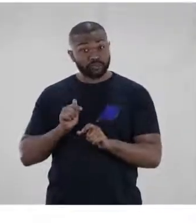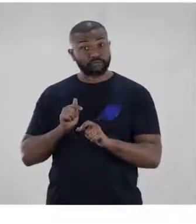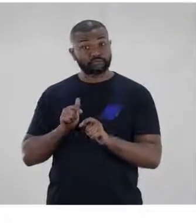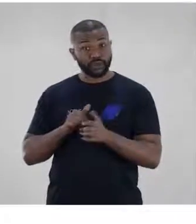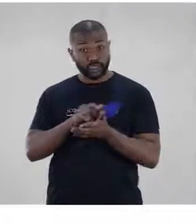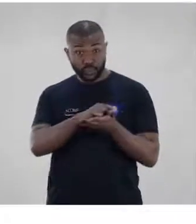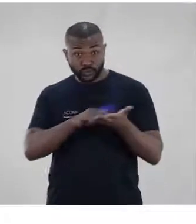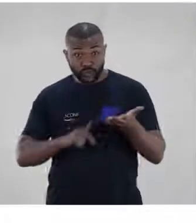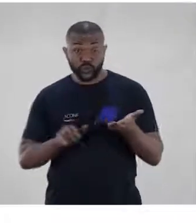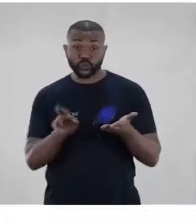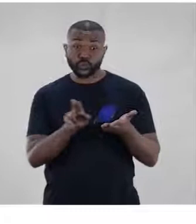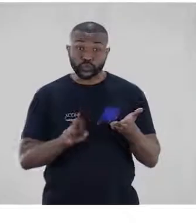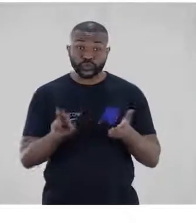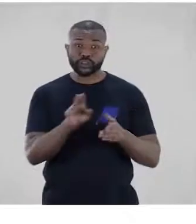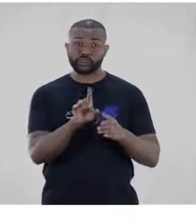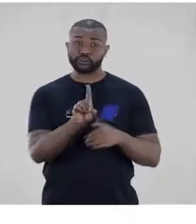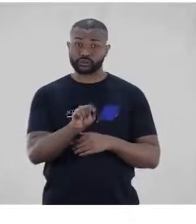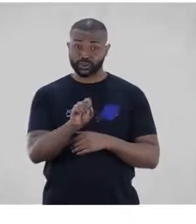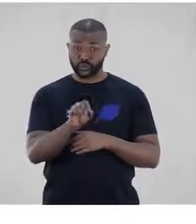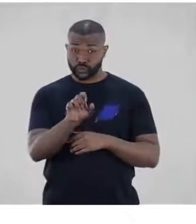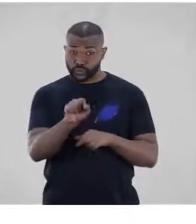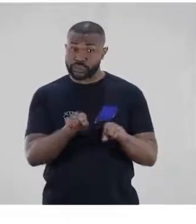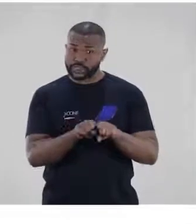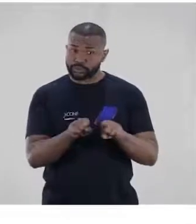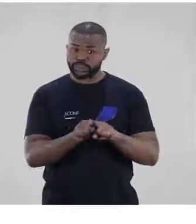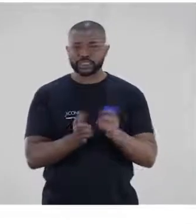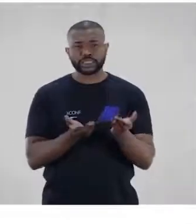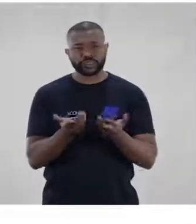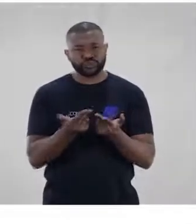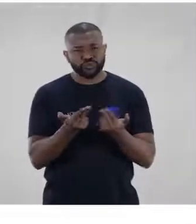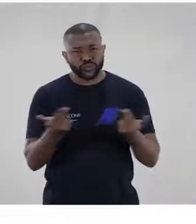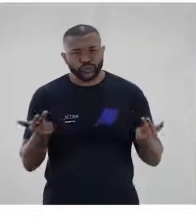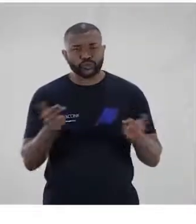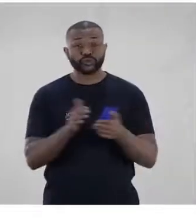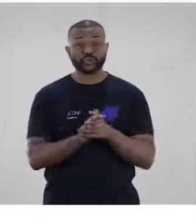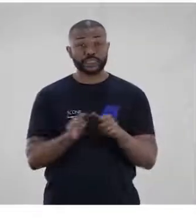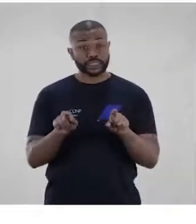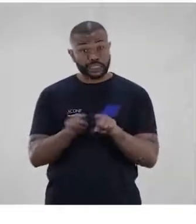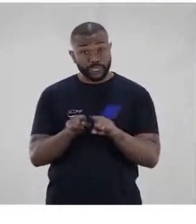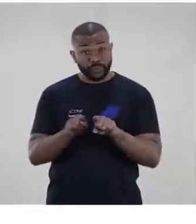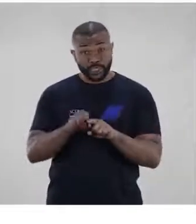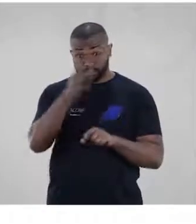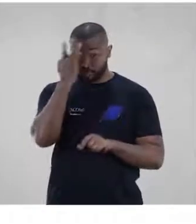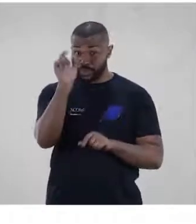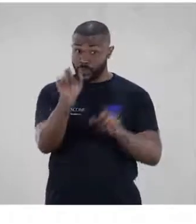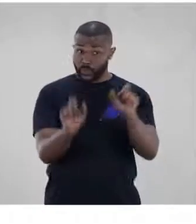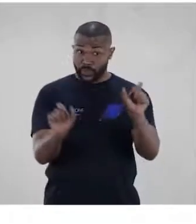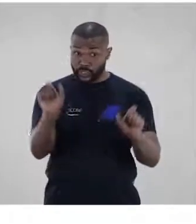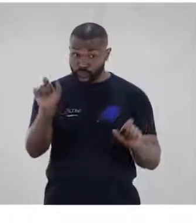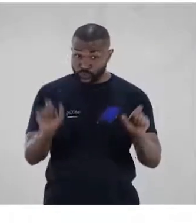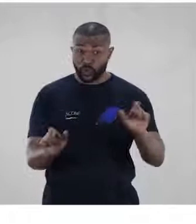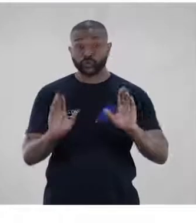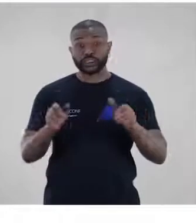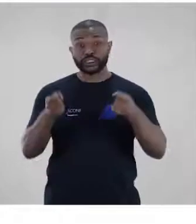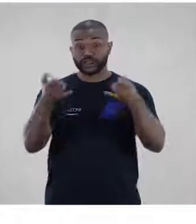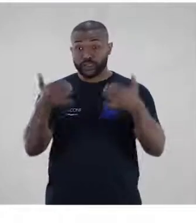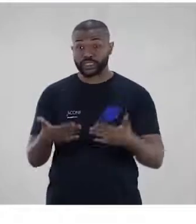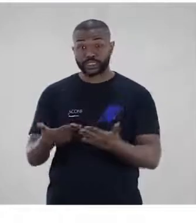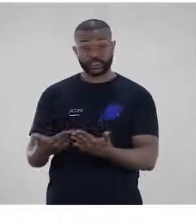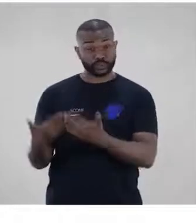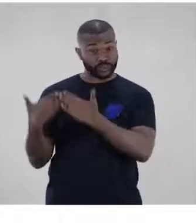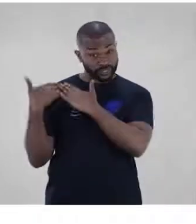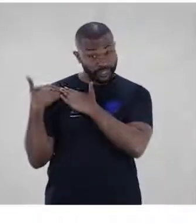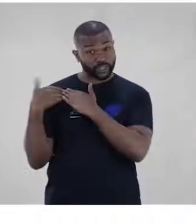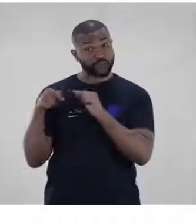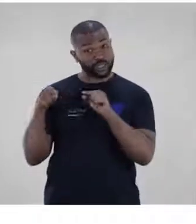applications that consume analytical data. So serving data as a product and assigning people with accountability and responsibility to do that